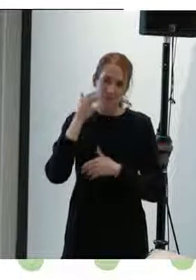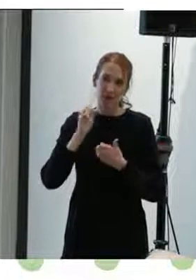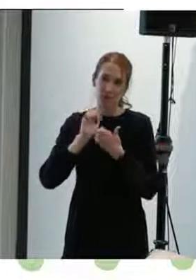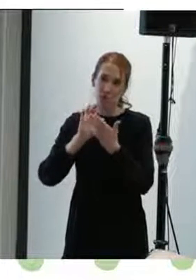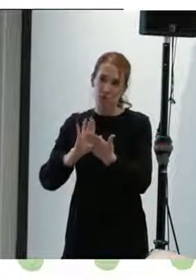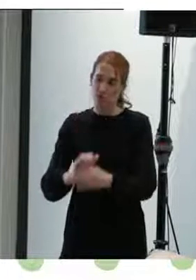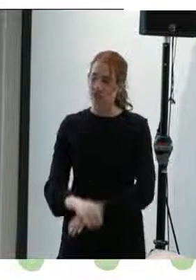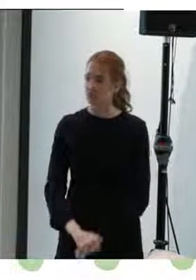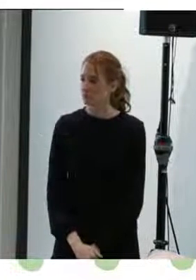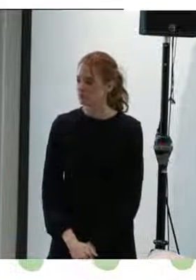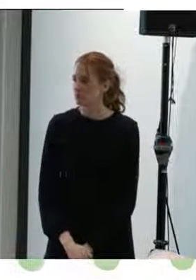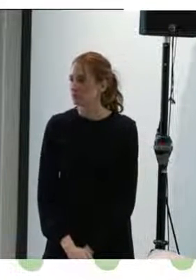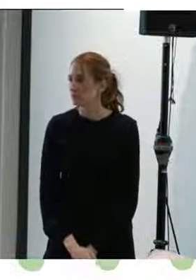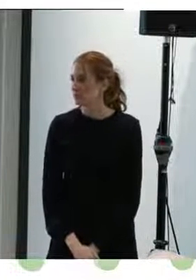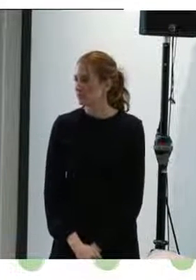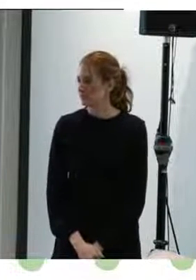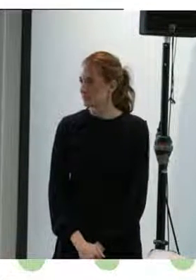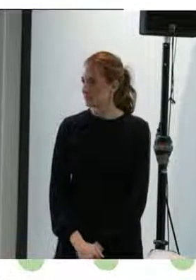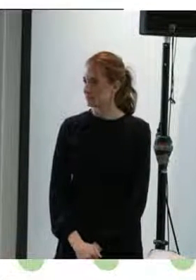here.